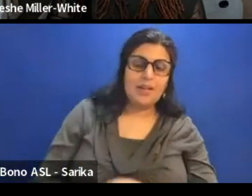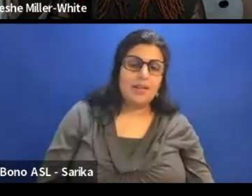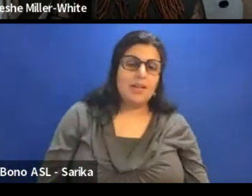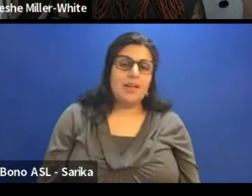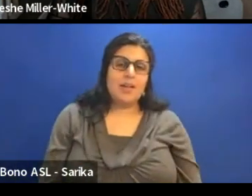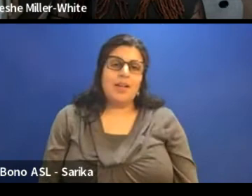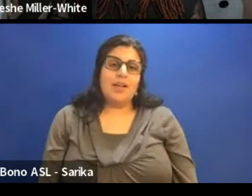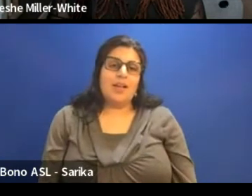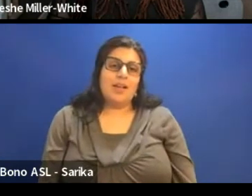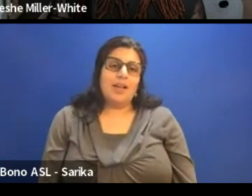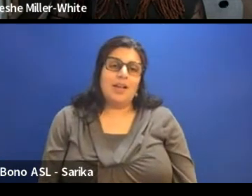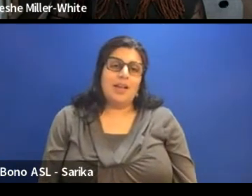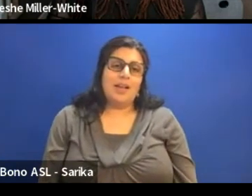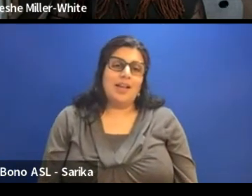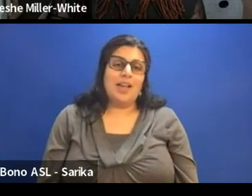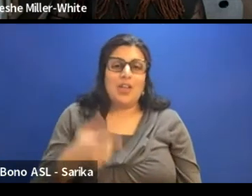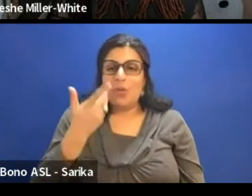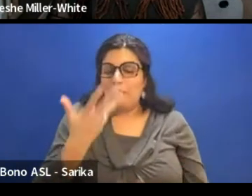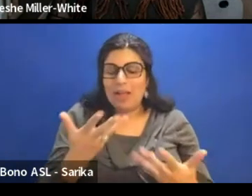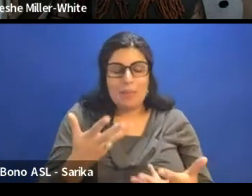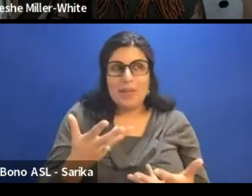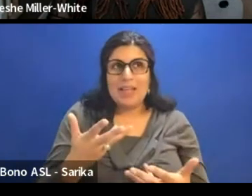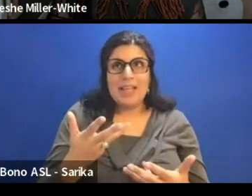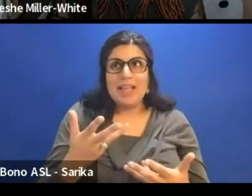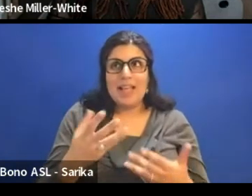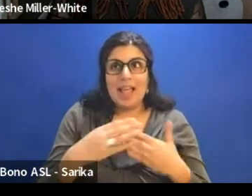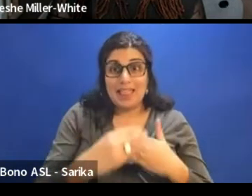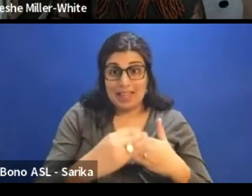you may be a leader and you may not even know it.